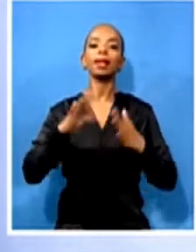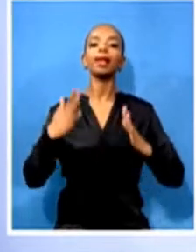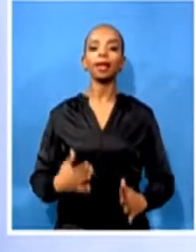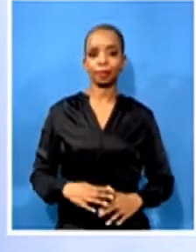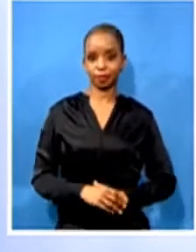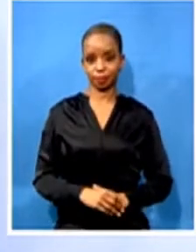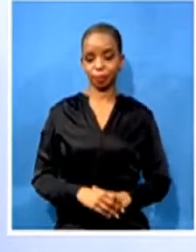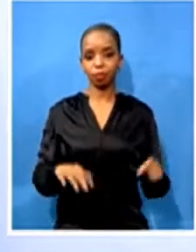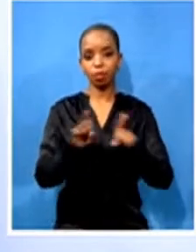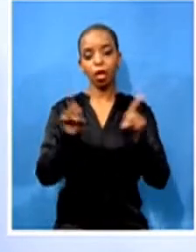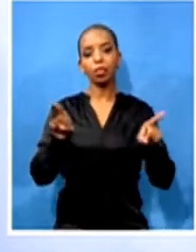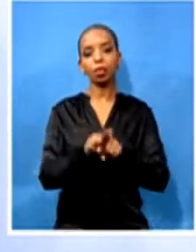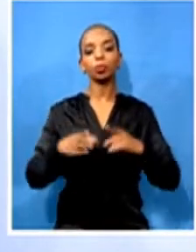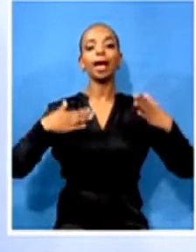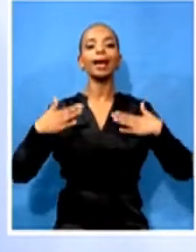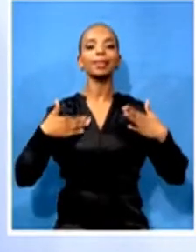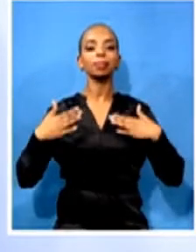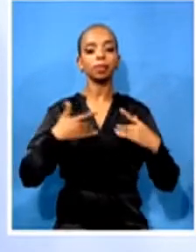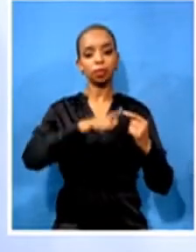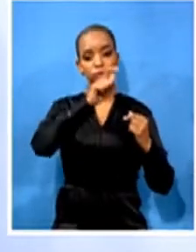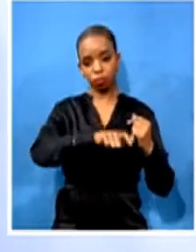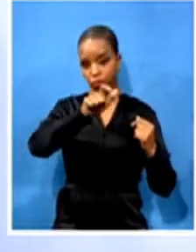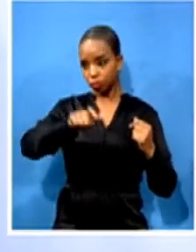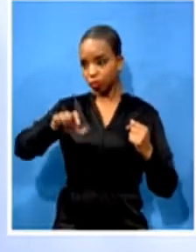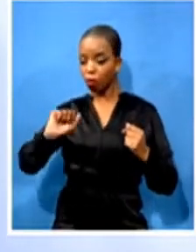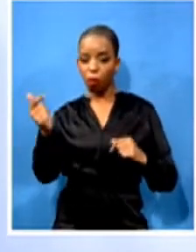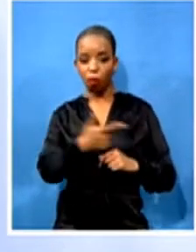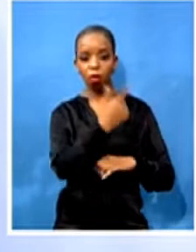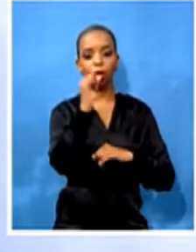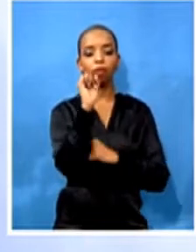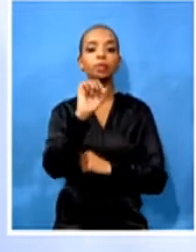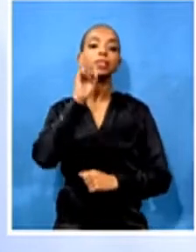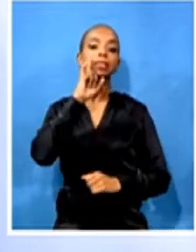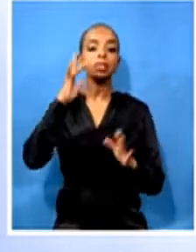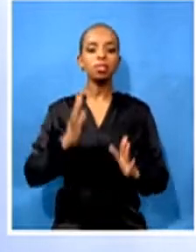and teachers and all other professions and professionals